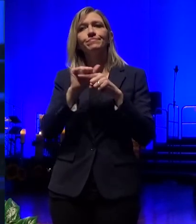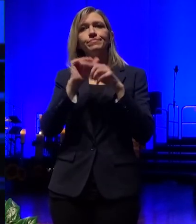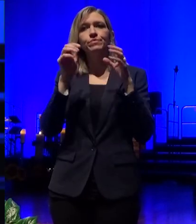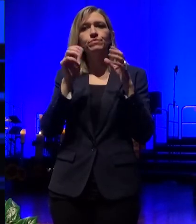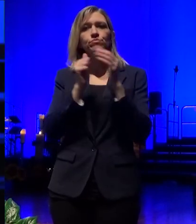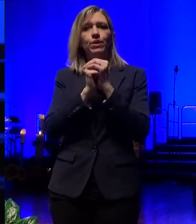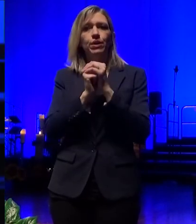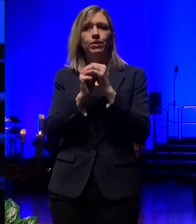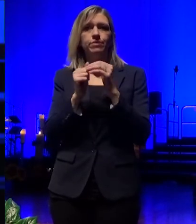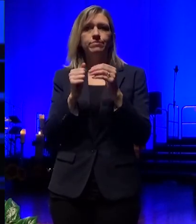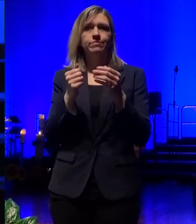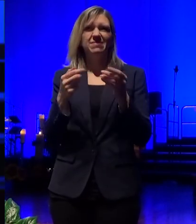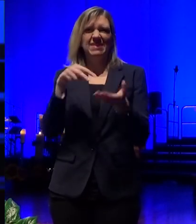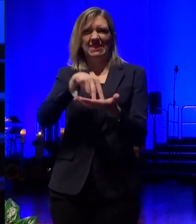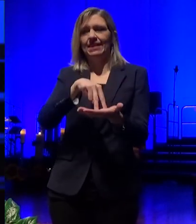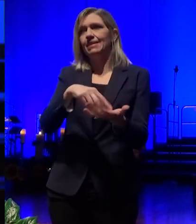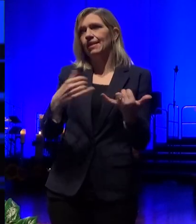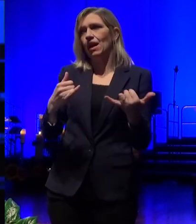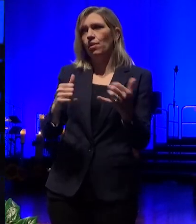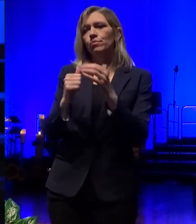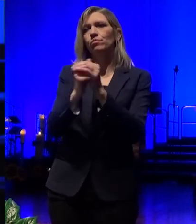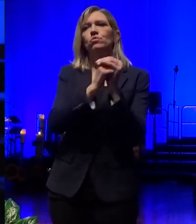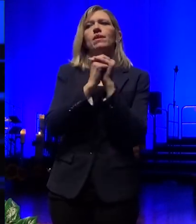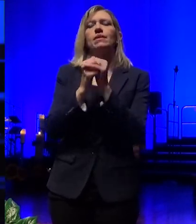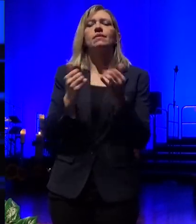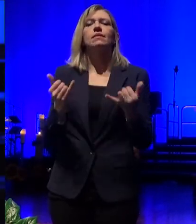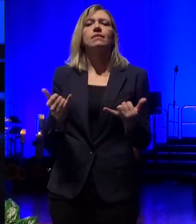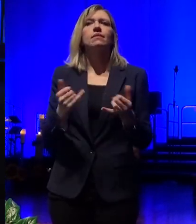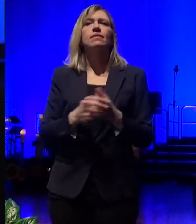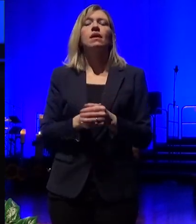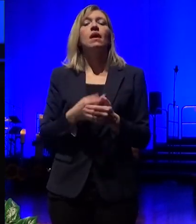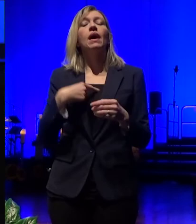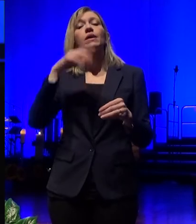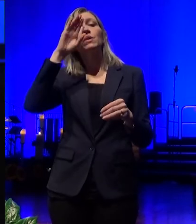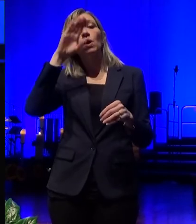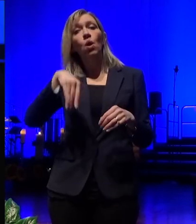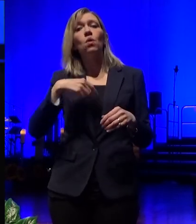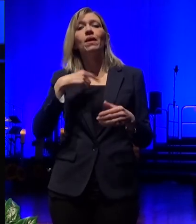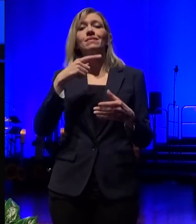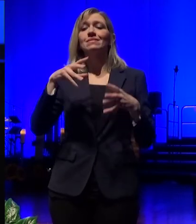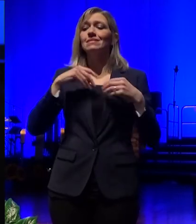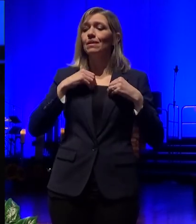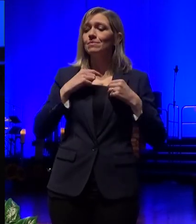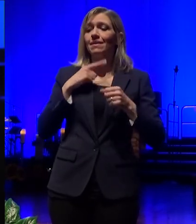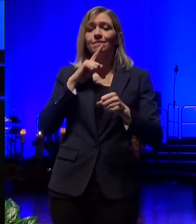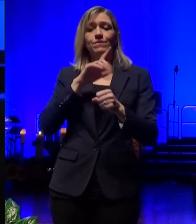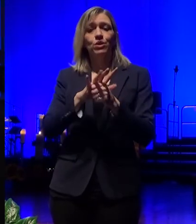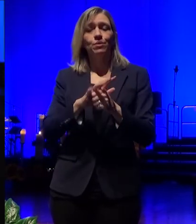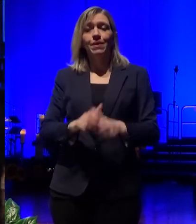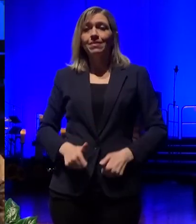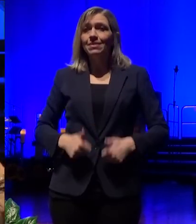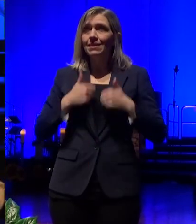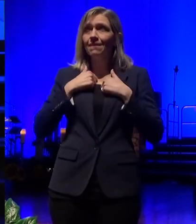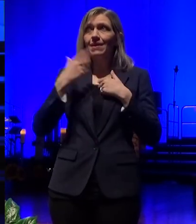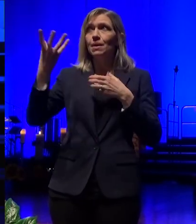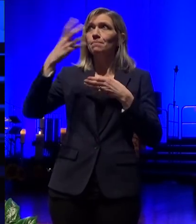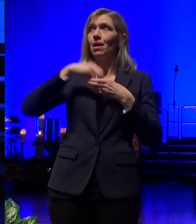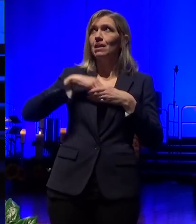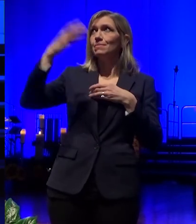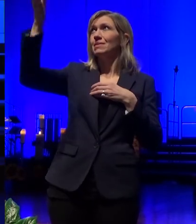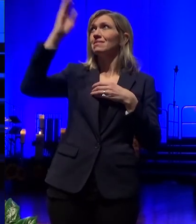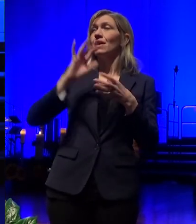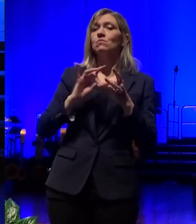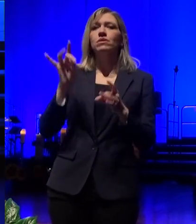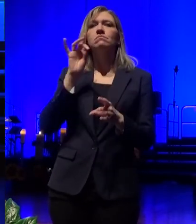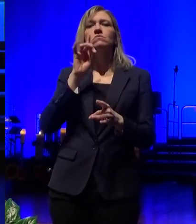to stand with me now as we pray together. I know and accept and affirm that this living embodiment of the divine presence is the